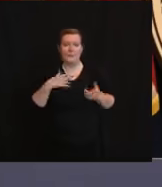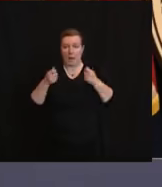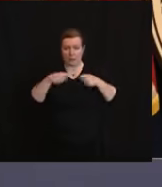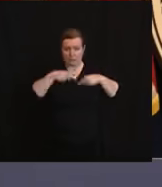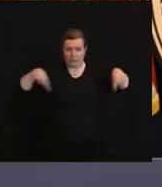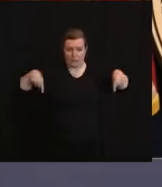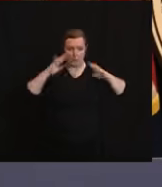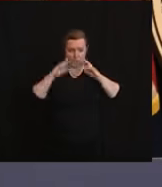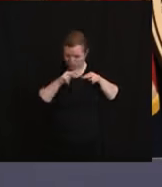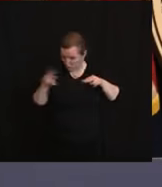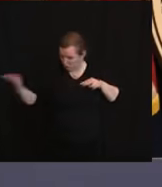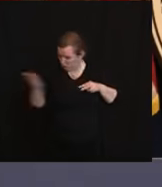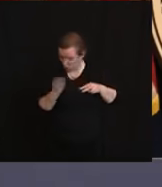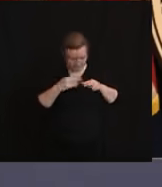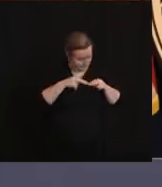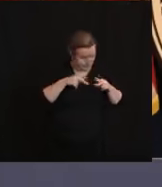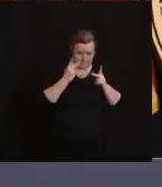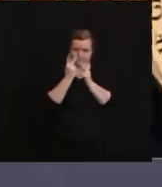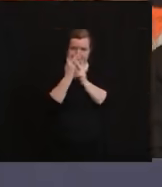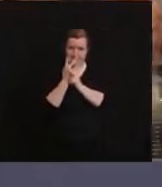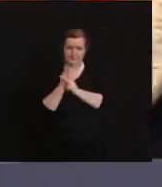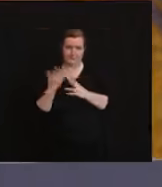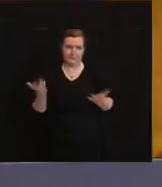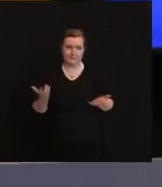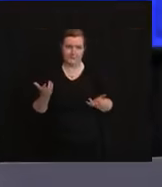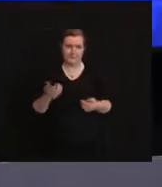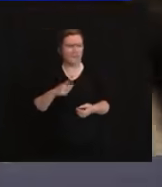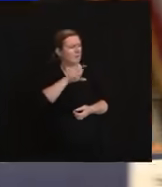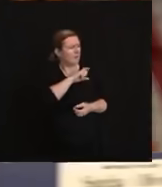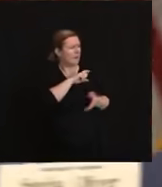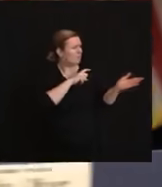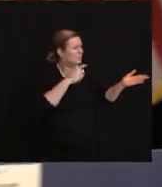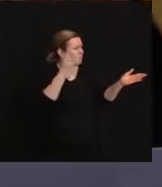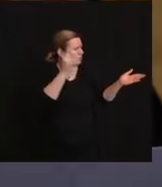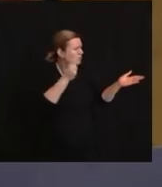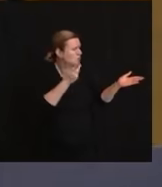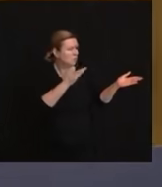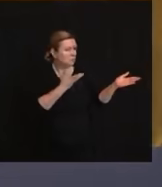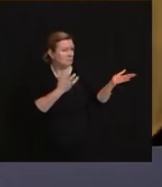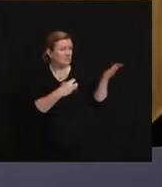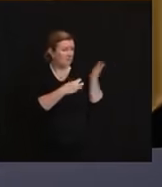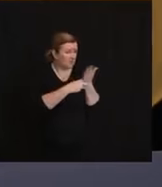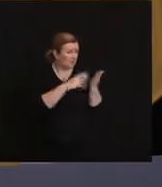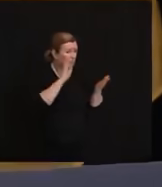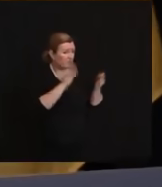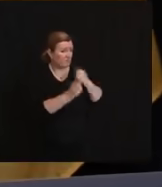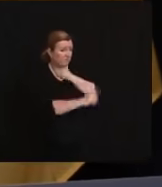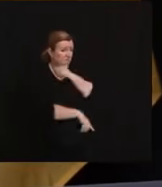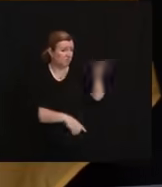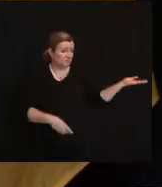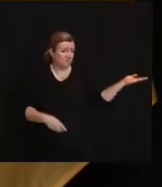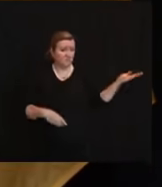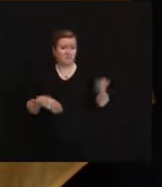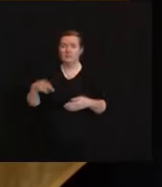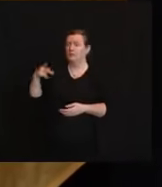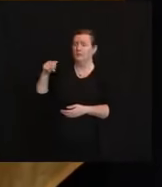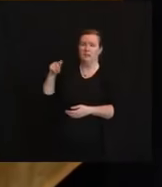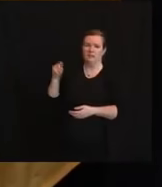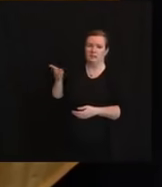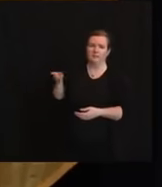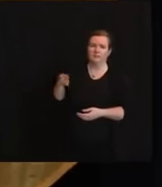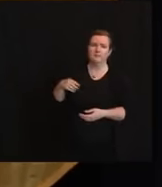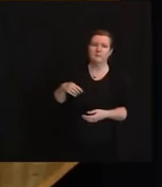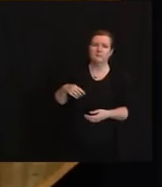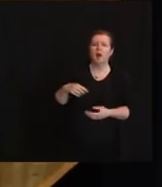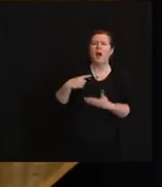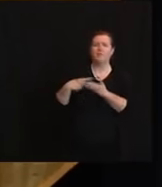Pat, anything on the protests and penalties? Yeah, thanks, Governor. We have several discussions about when we know one of these are coming down